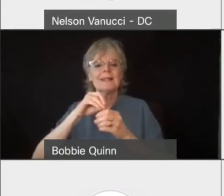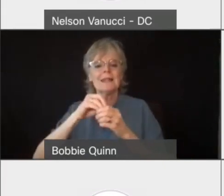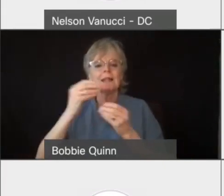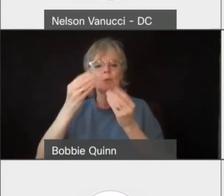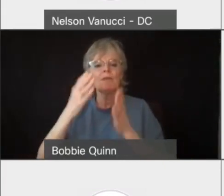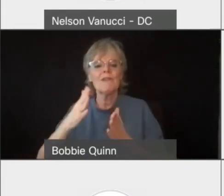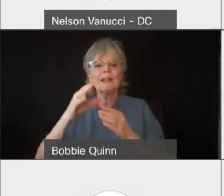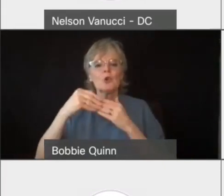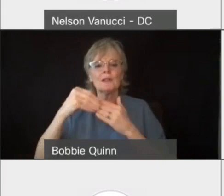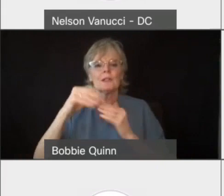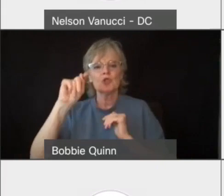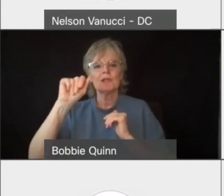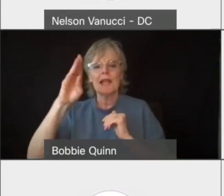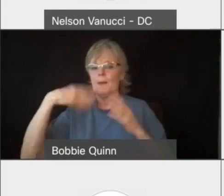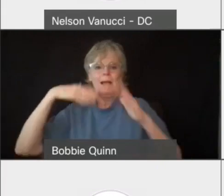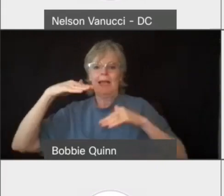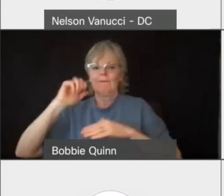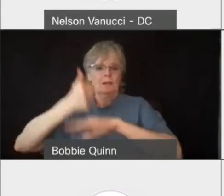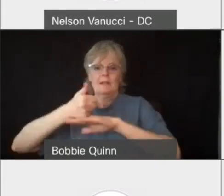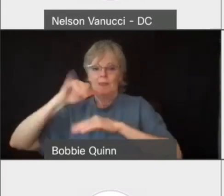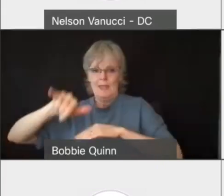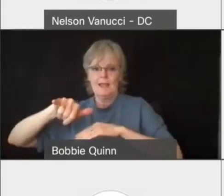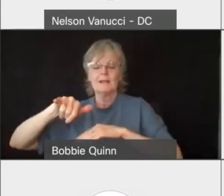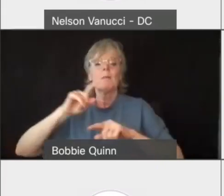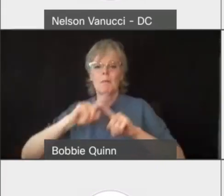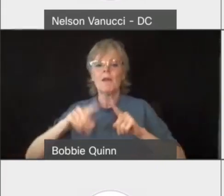able to get it created yet, but yes, it will be. There will be presented